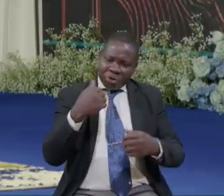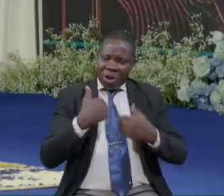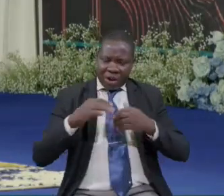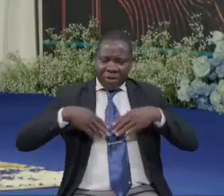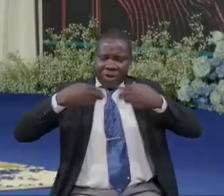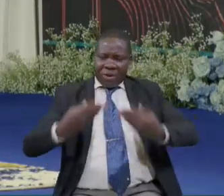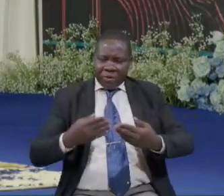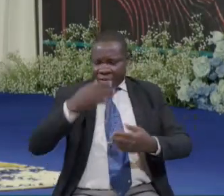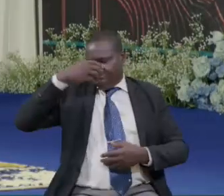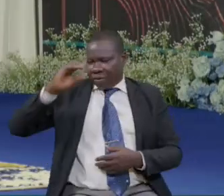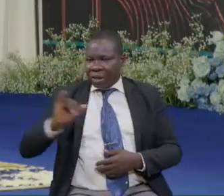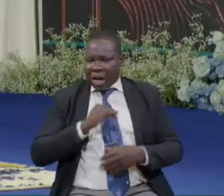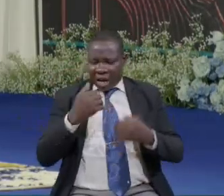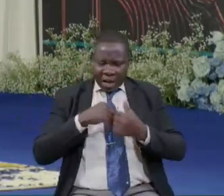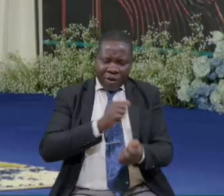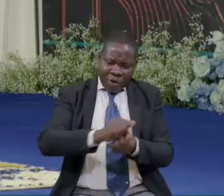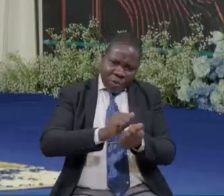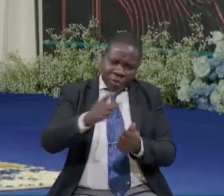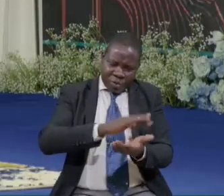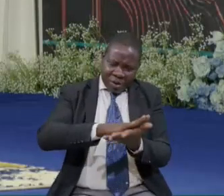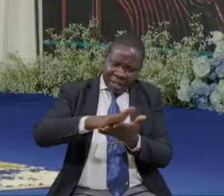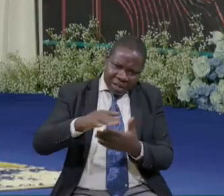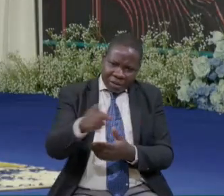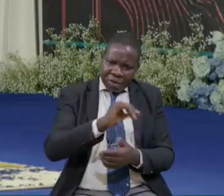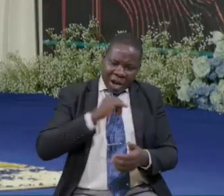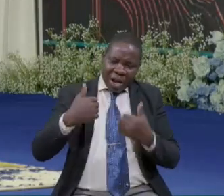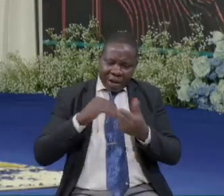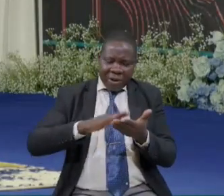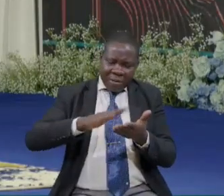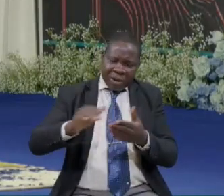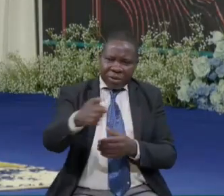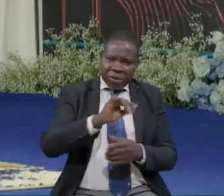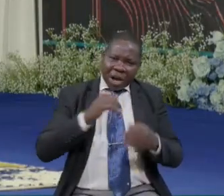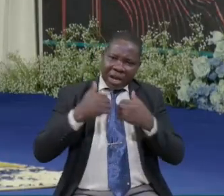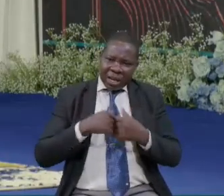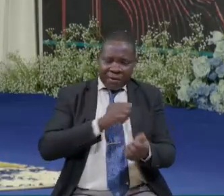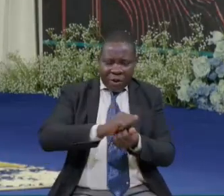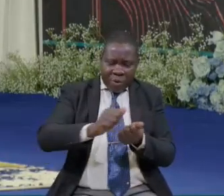you, I have cleansed you, I have pardoned you, I have purged